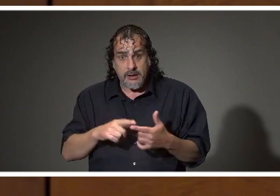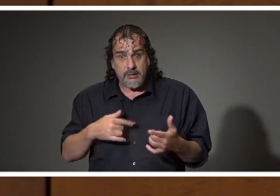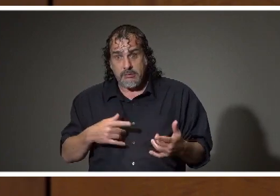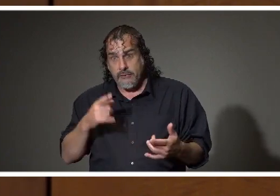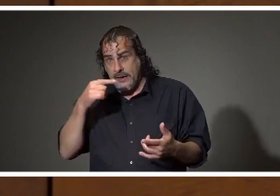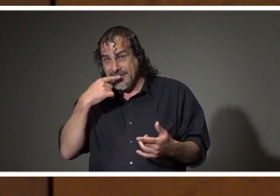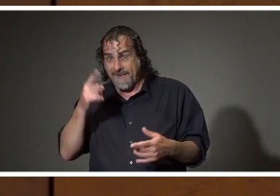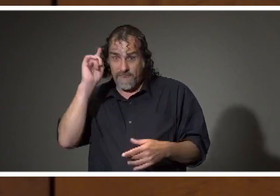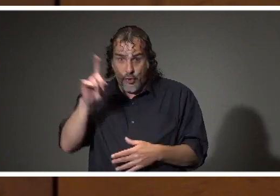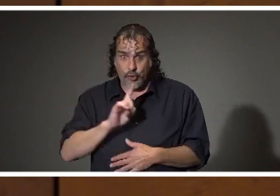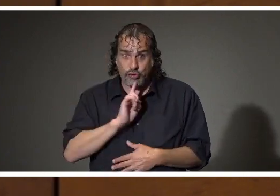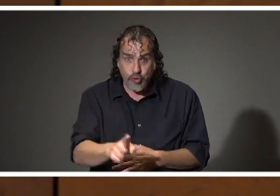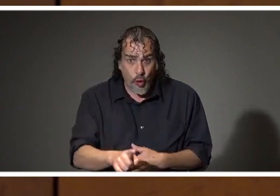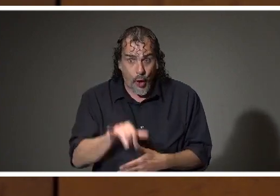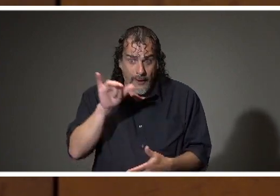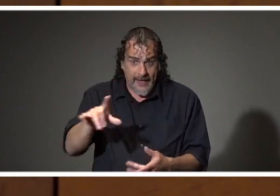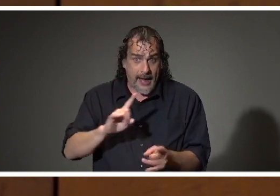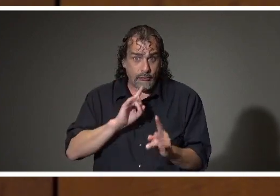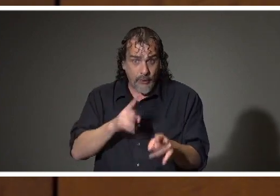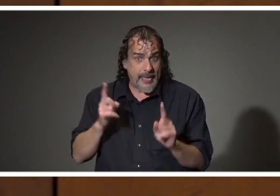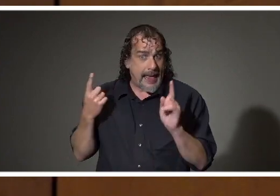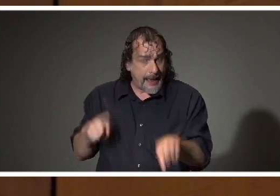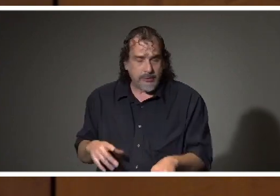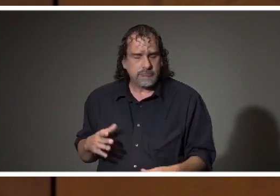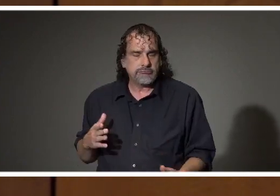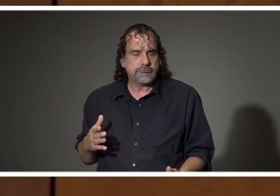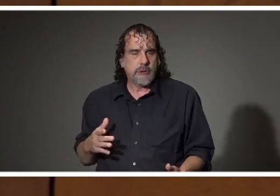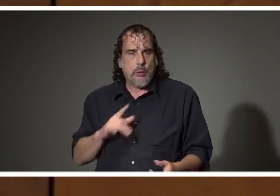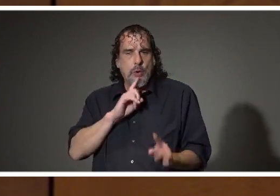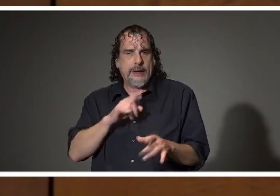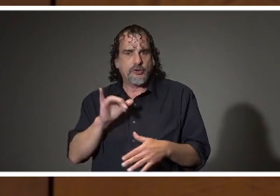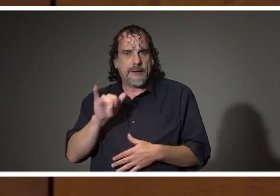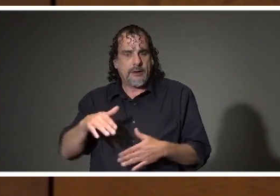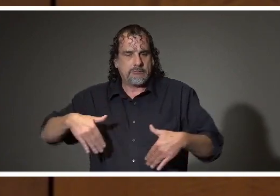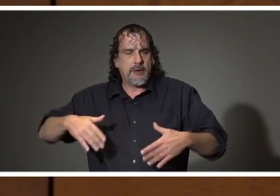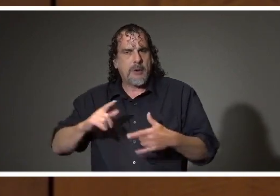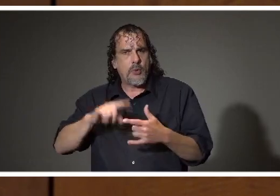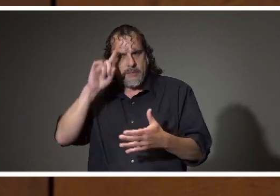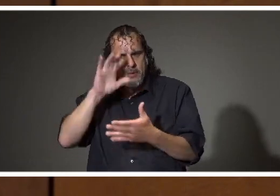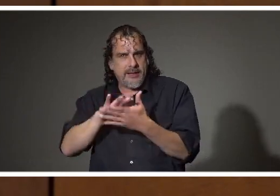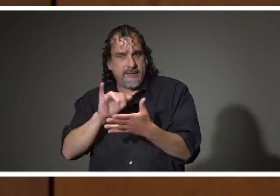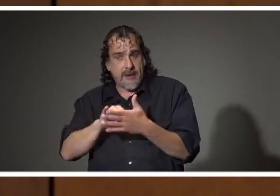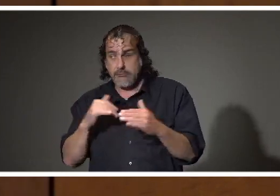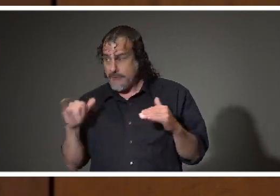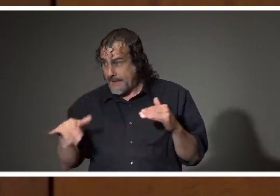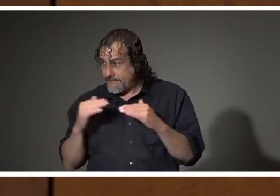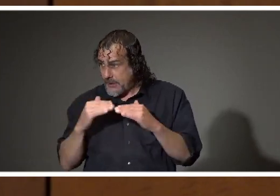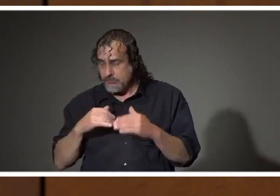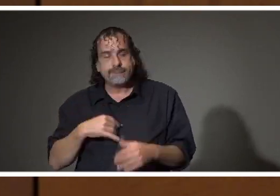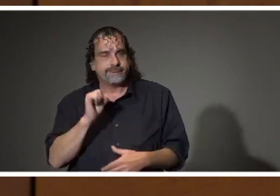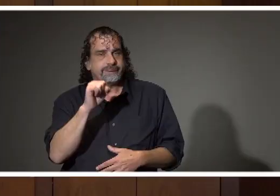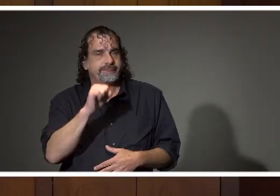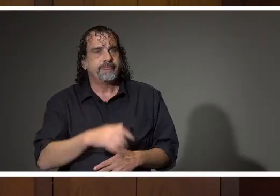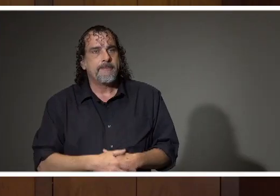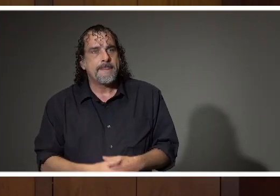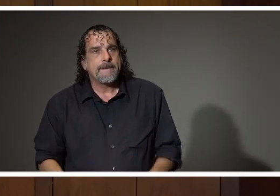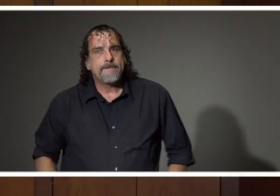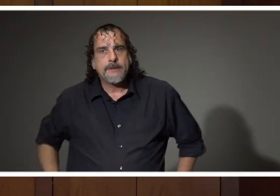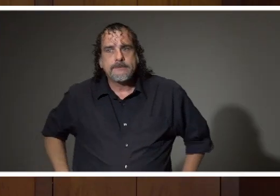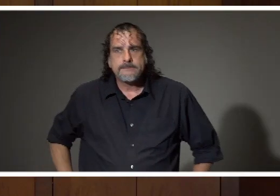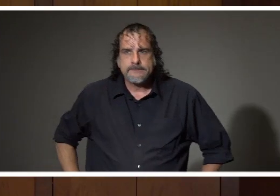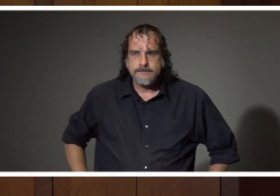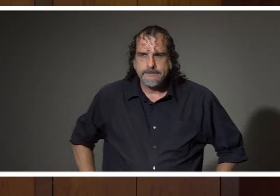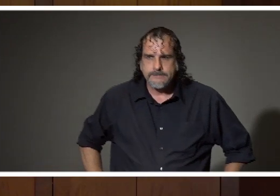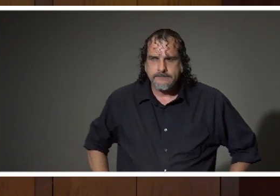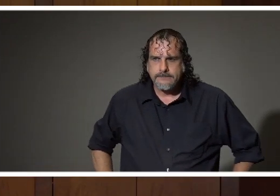that particular data point at this point, because we don't have it done, but we believe that to be the case. Is that fair? Yes, sir, absolutely. I'm already getting